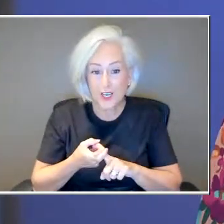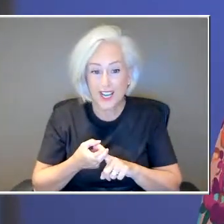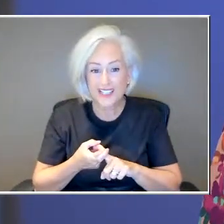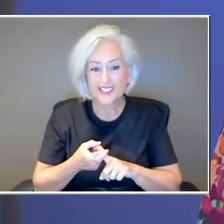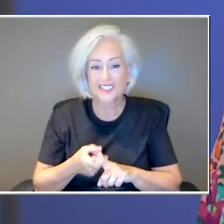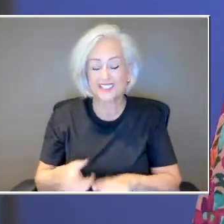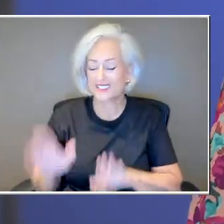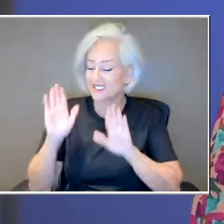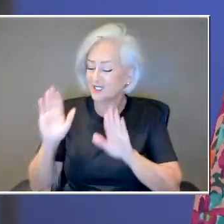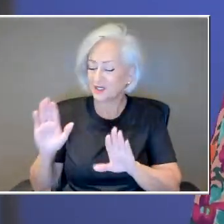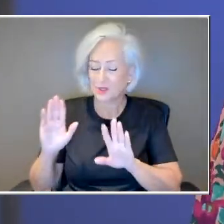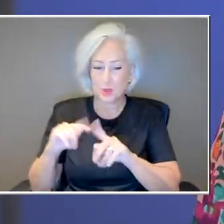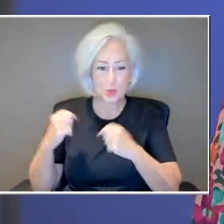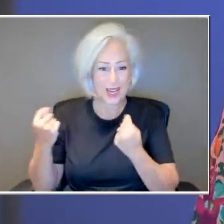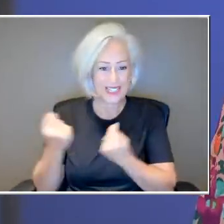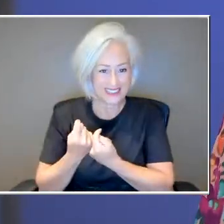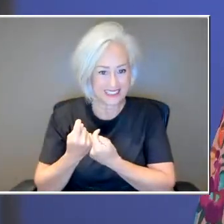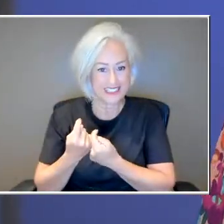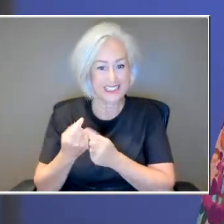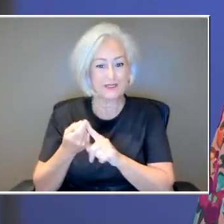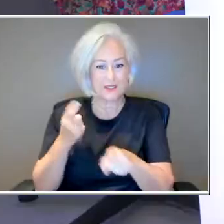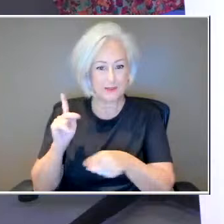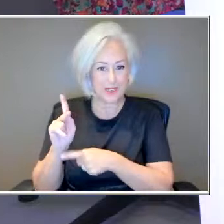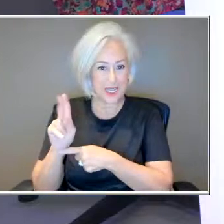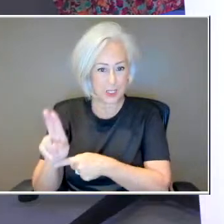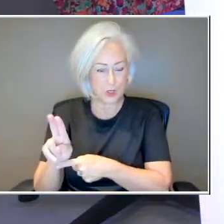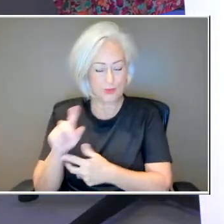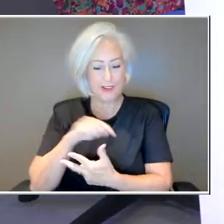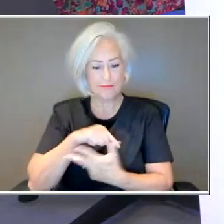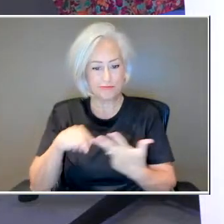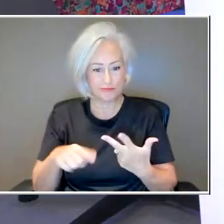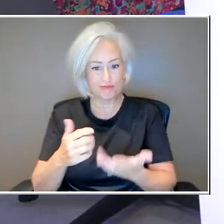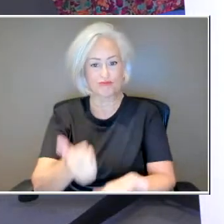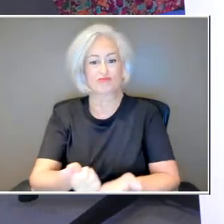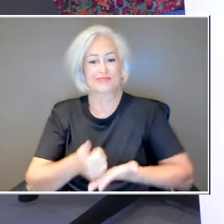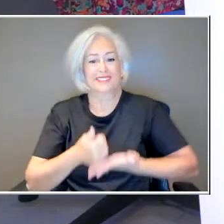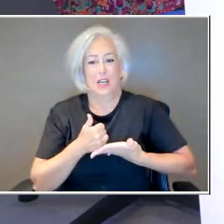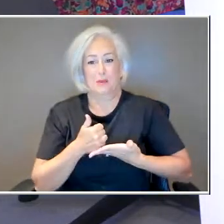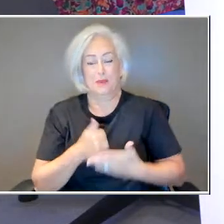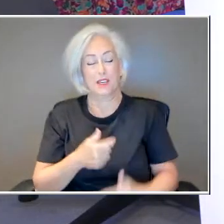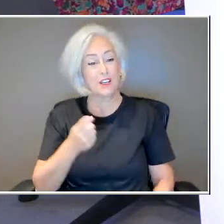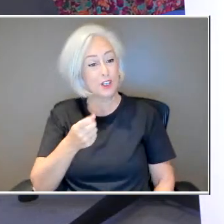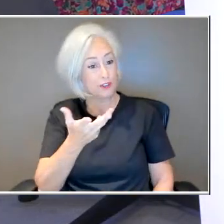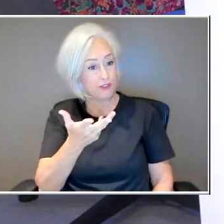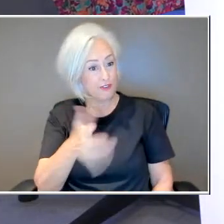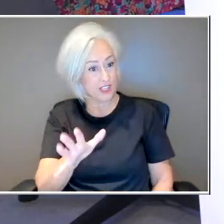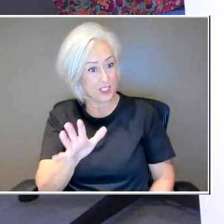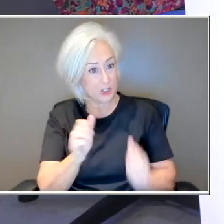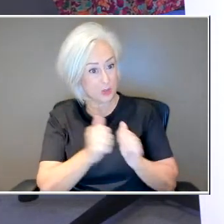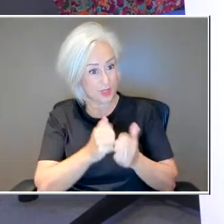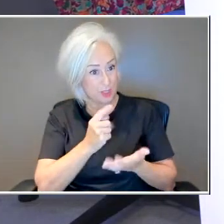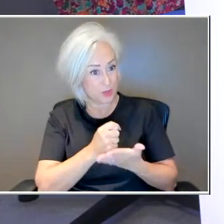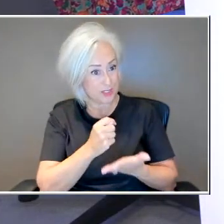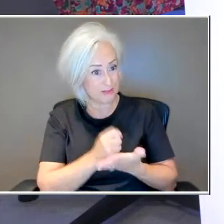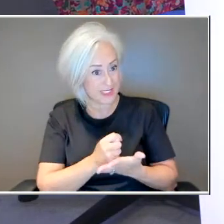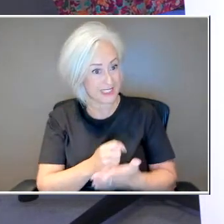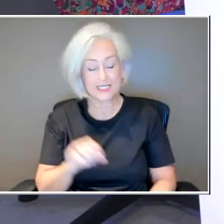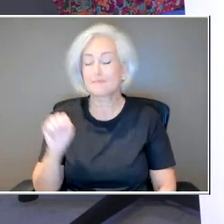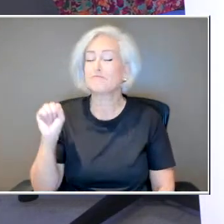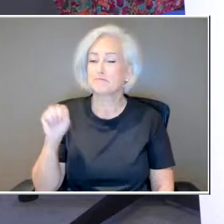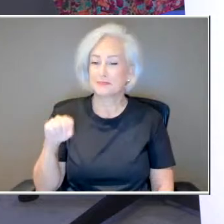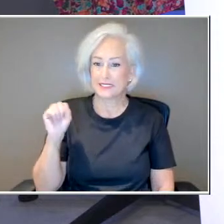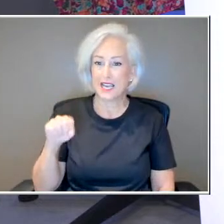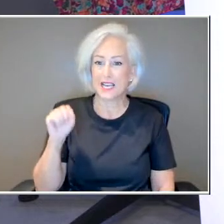team, medical team, and that's what got me through it. Are you through with the treatments? I am. So with